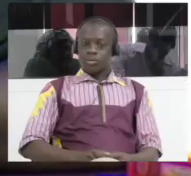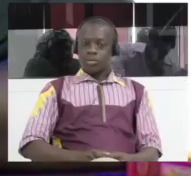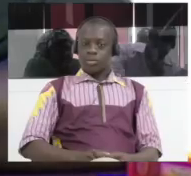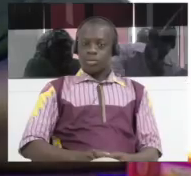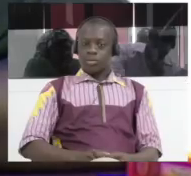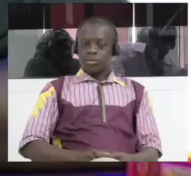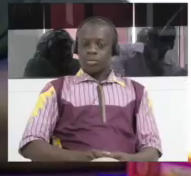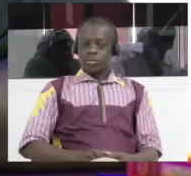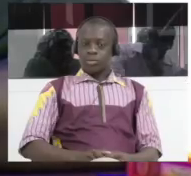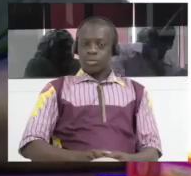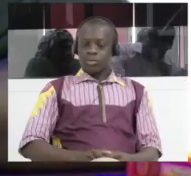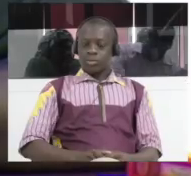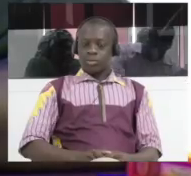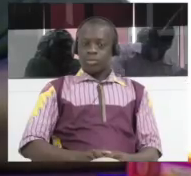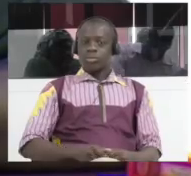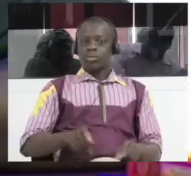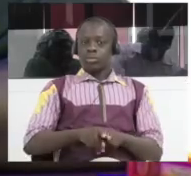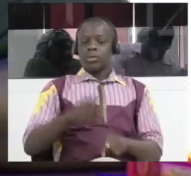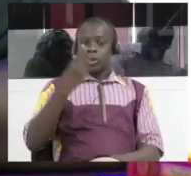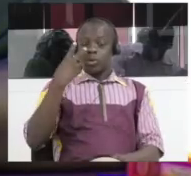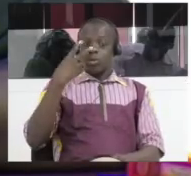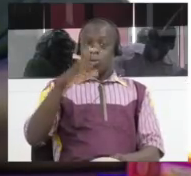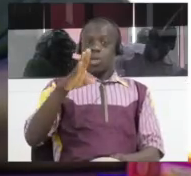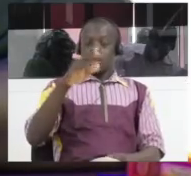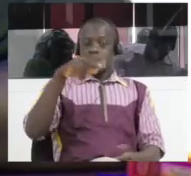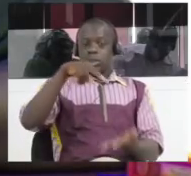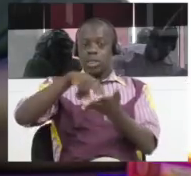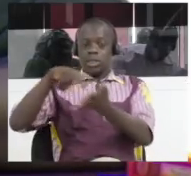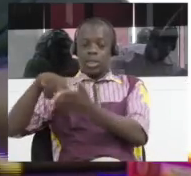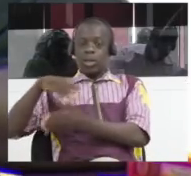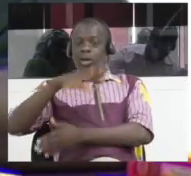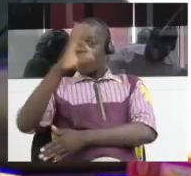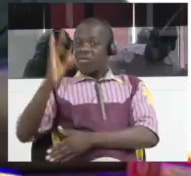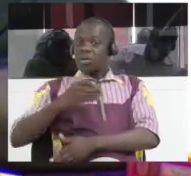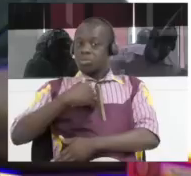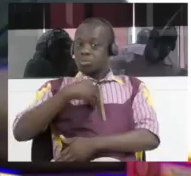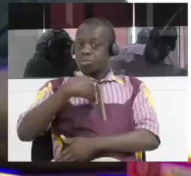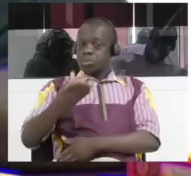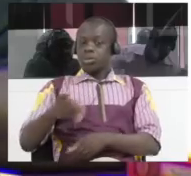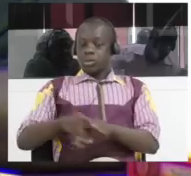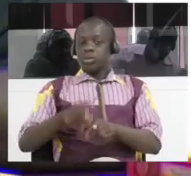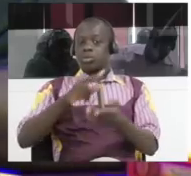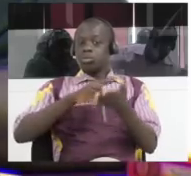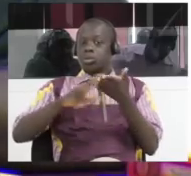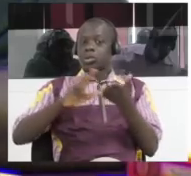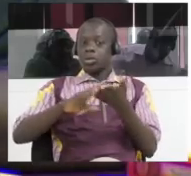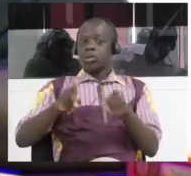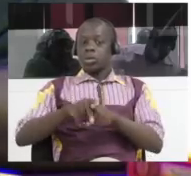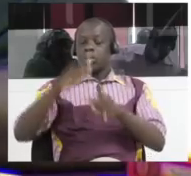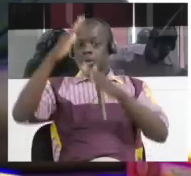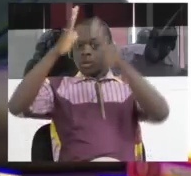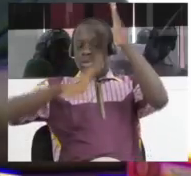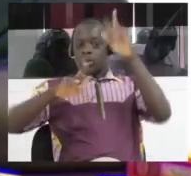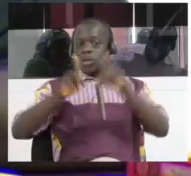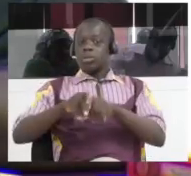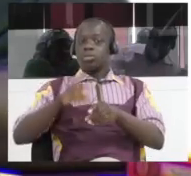I think their posture was very, very, very aggressive, because, you know, naturally as soldiers,